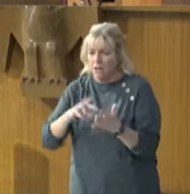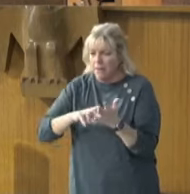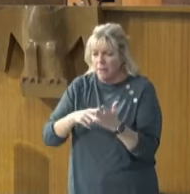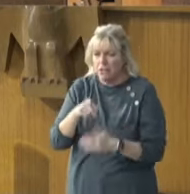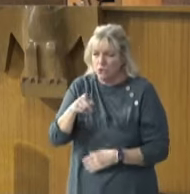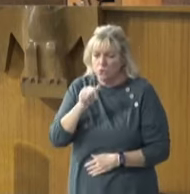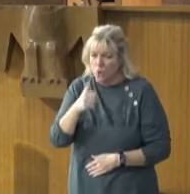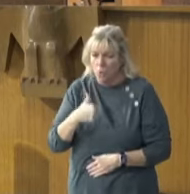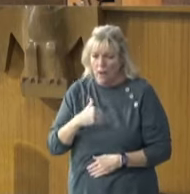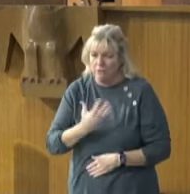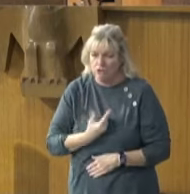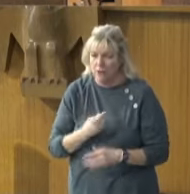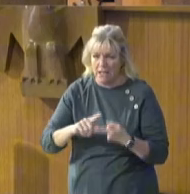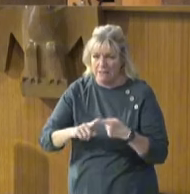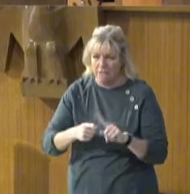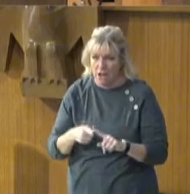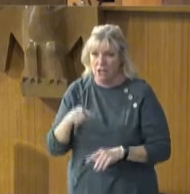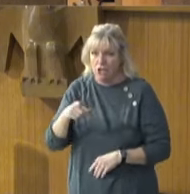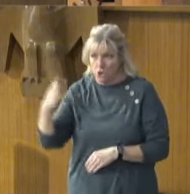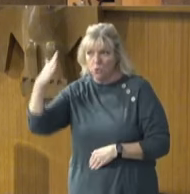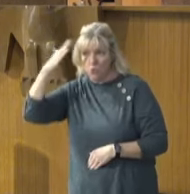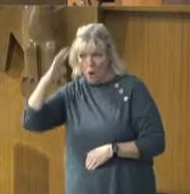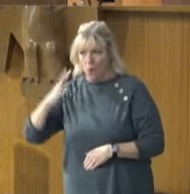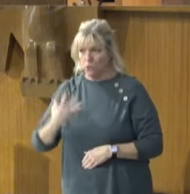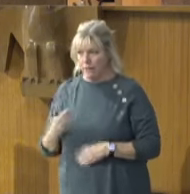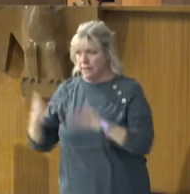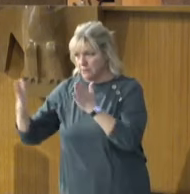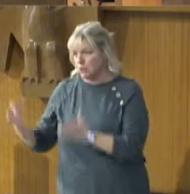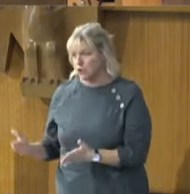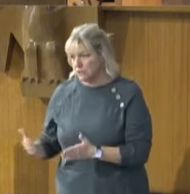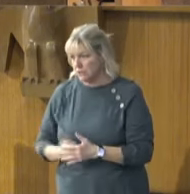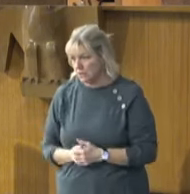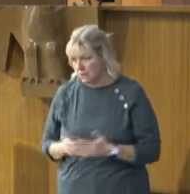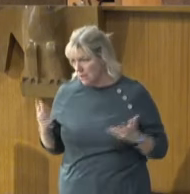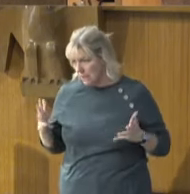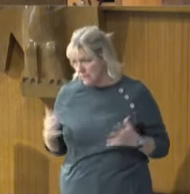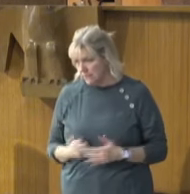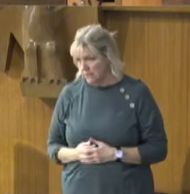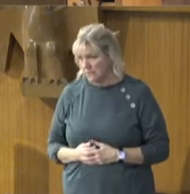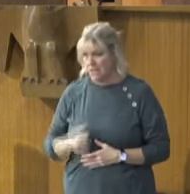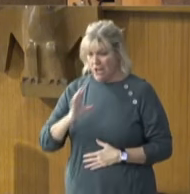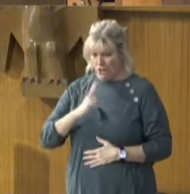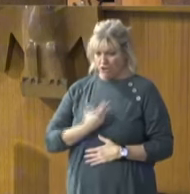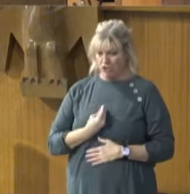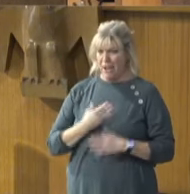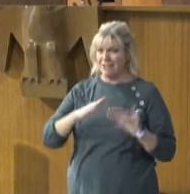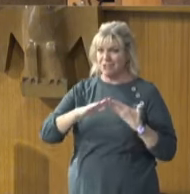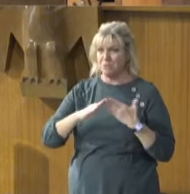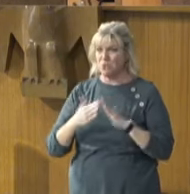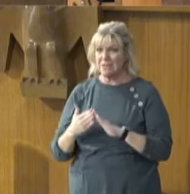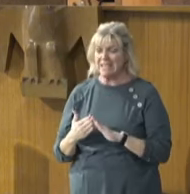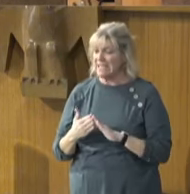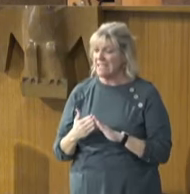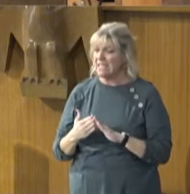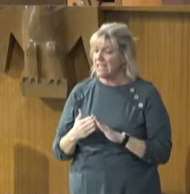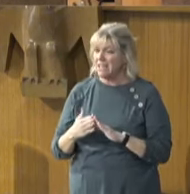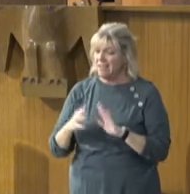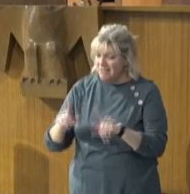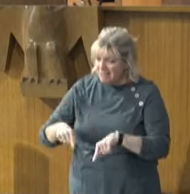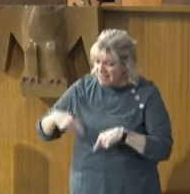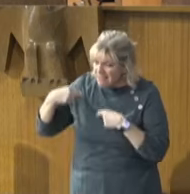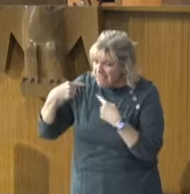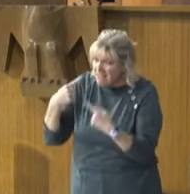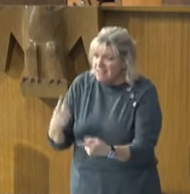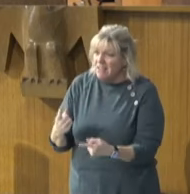a trans friend. You know a trans person. The transgender community has consistently been under